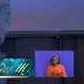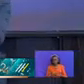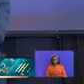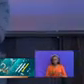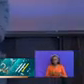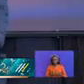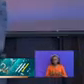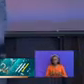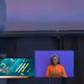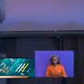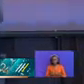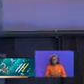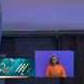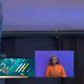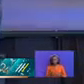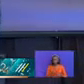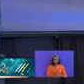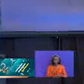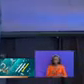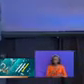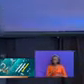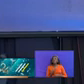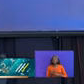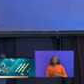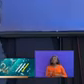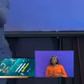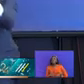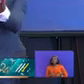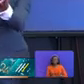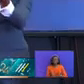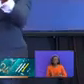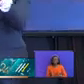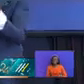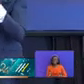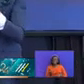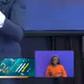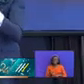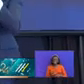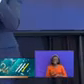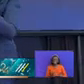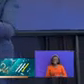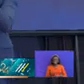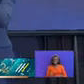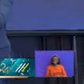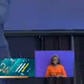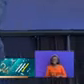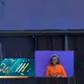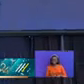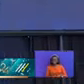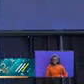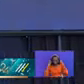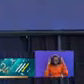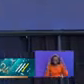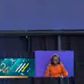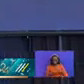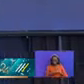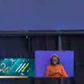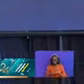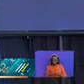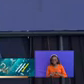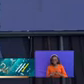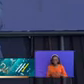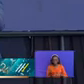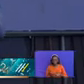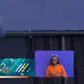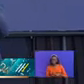Moses was born in that time there was a a demonic partnership with the Throne of pharaoh to